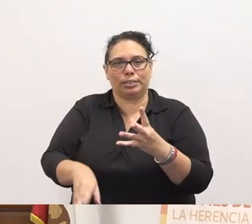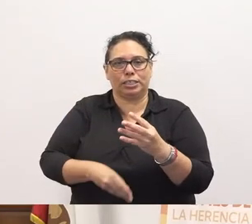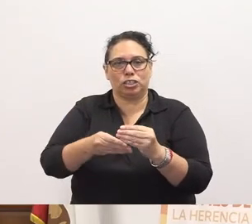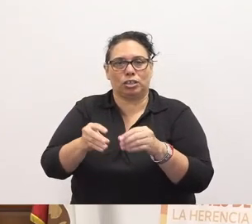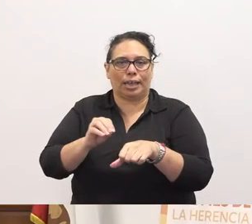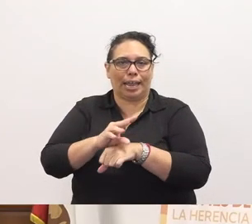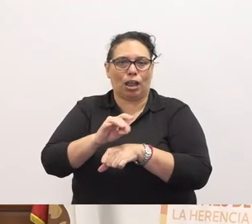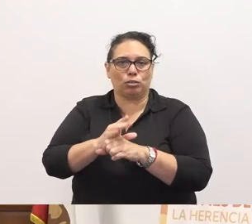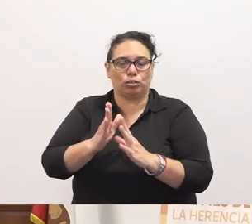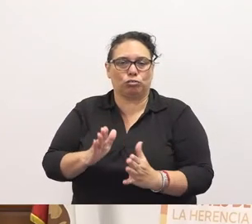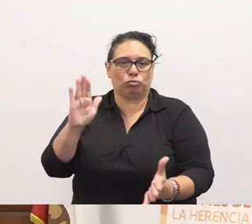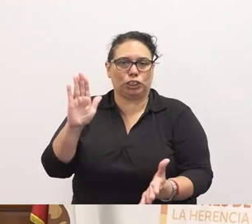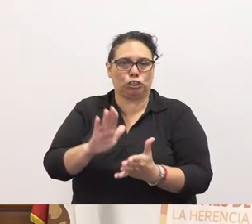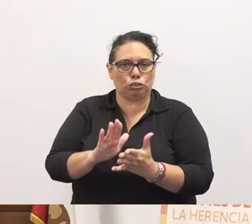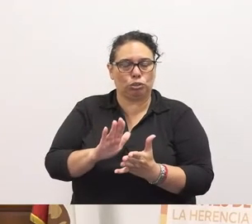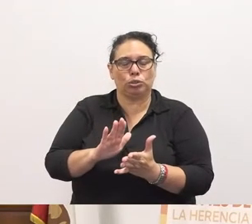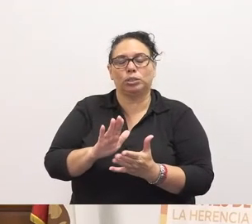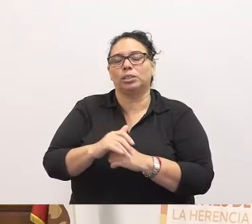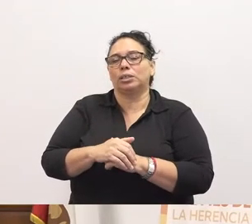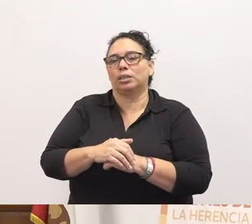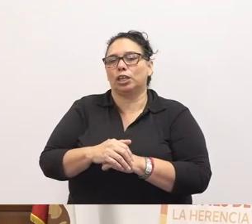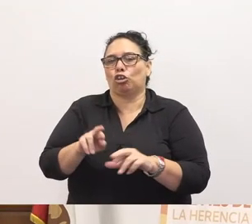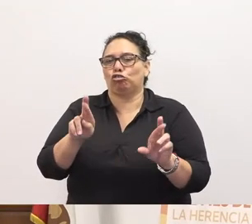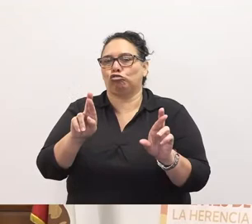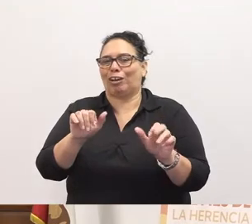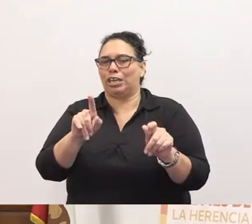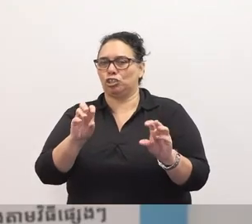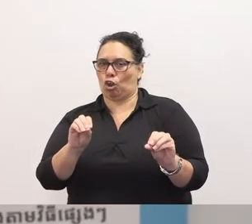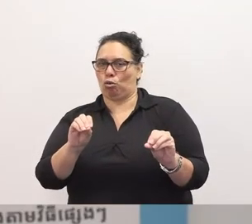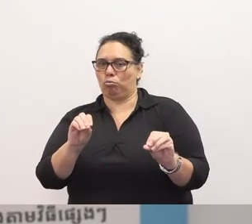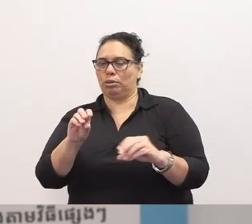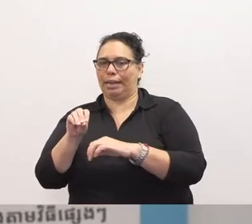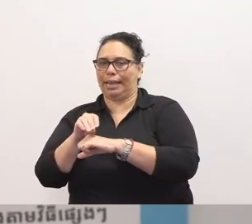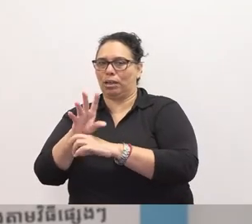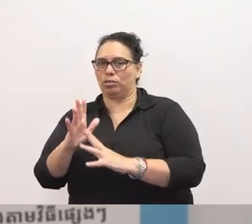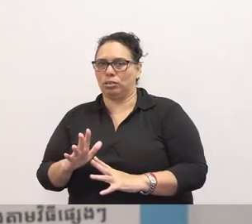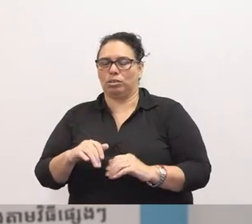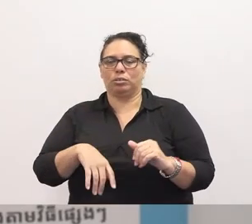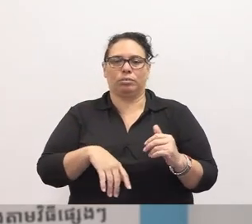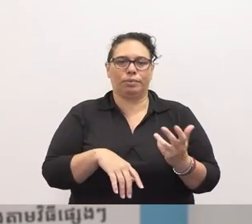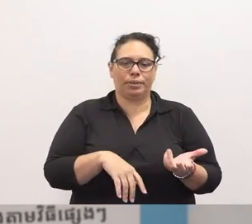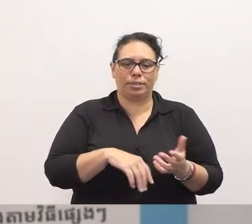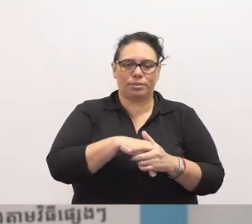counselors to reduce their student-to-counselor ratio. What is the